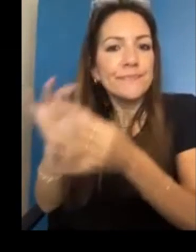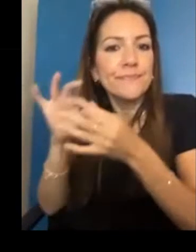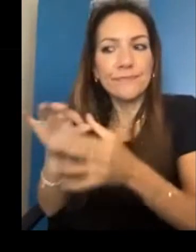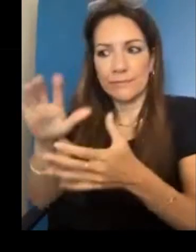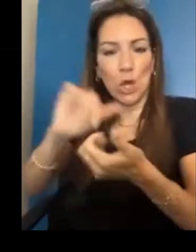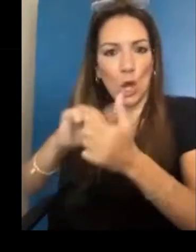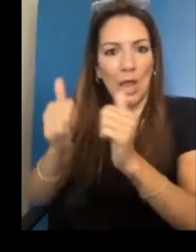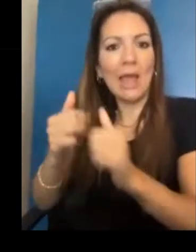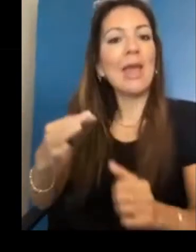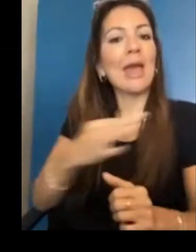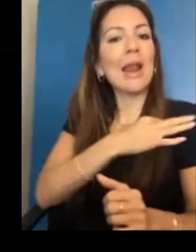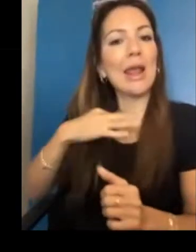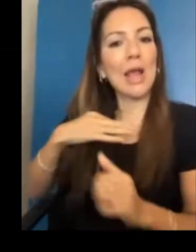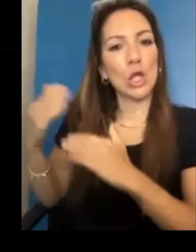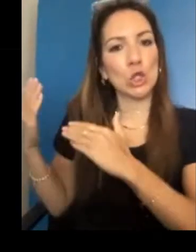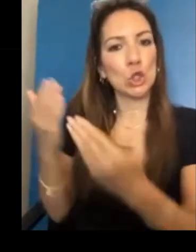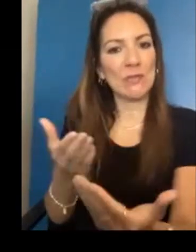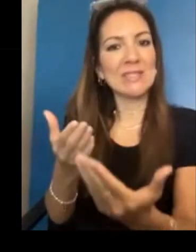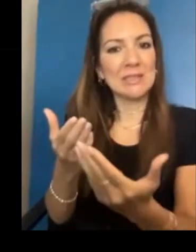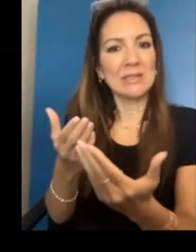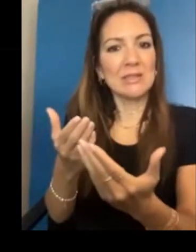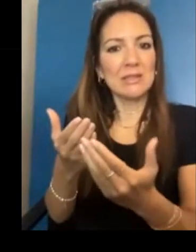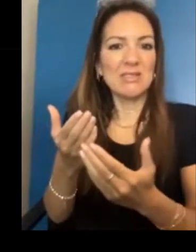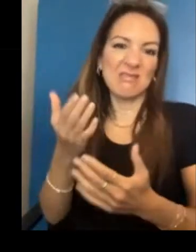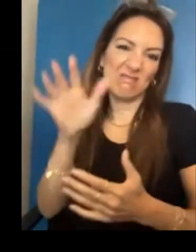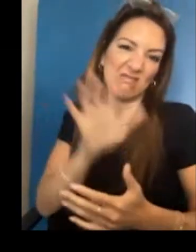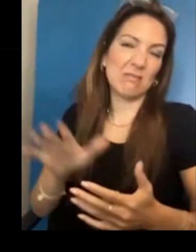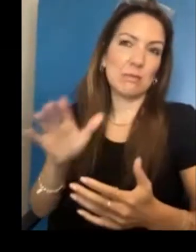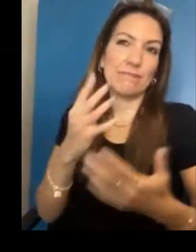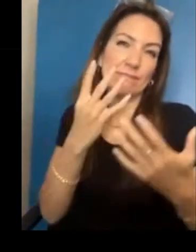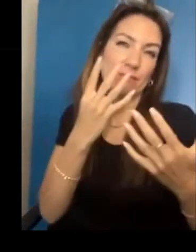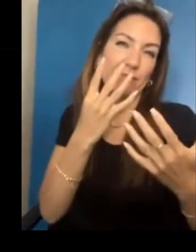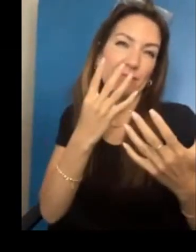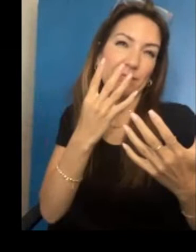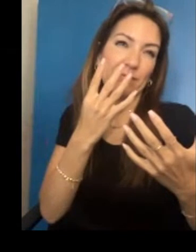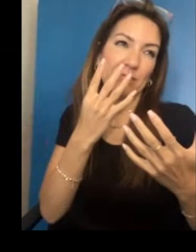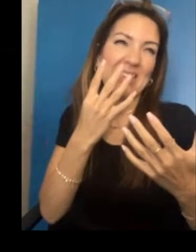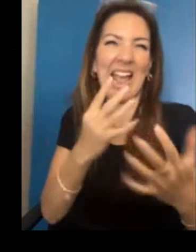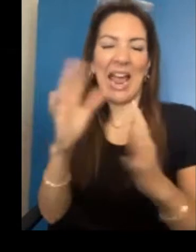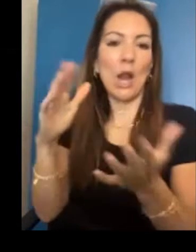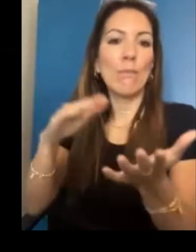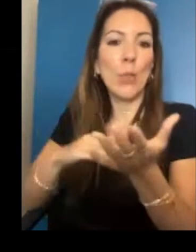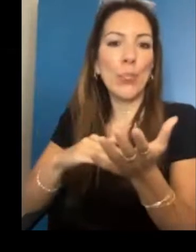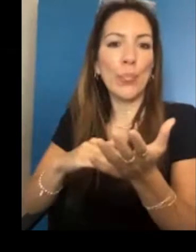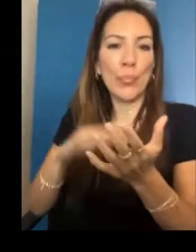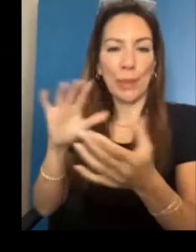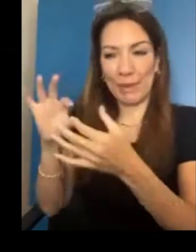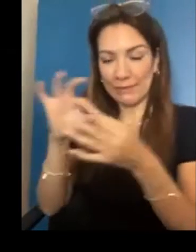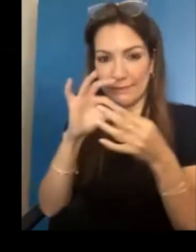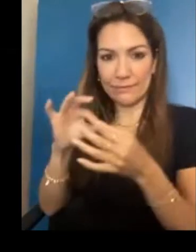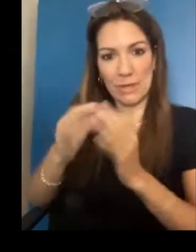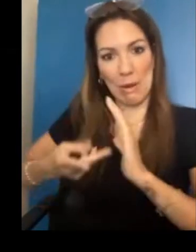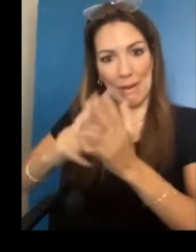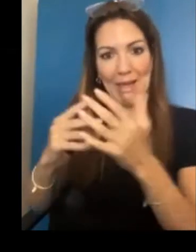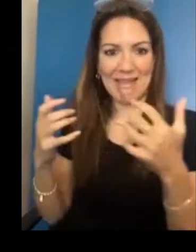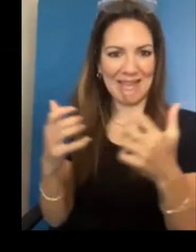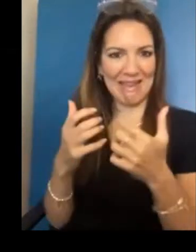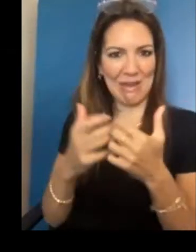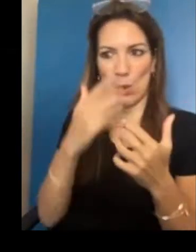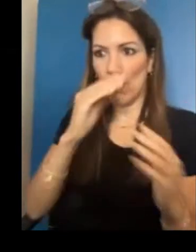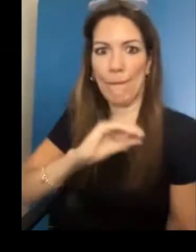in the clinical services for about 9 or so months now to plan how the moves are going to happen.